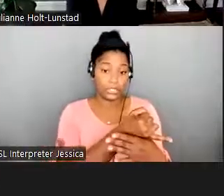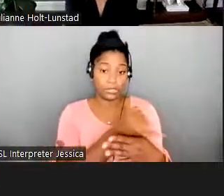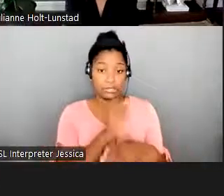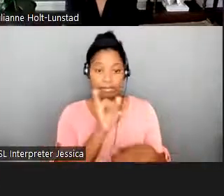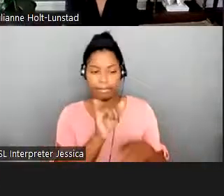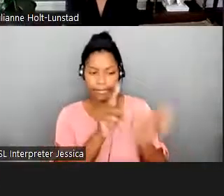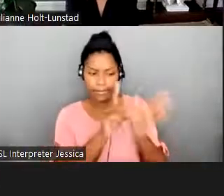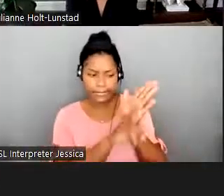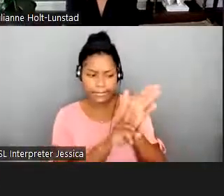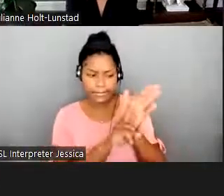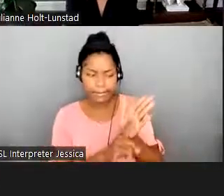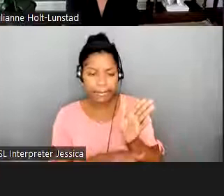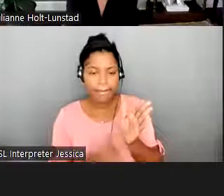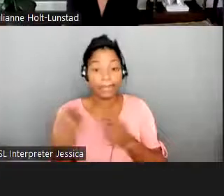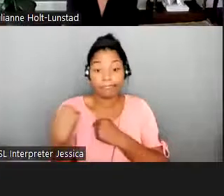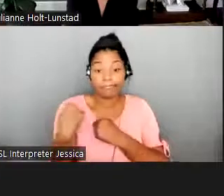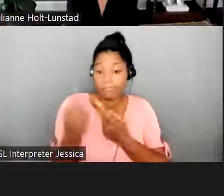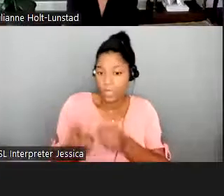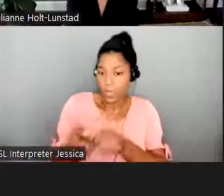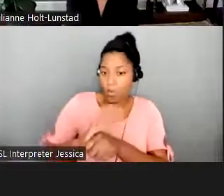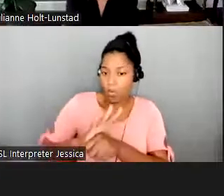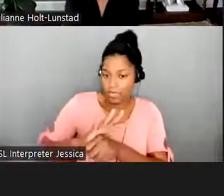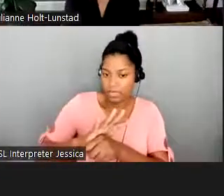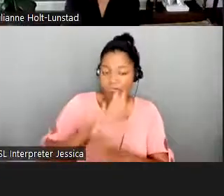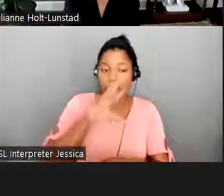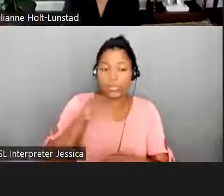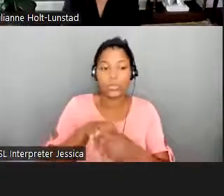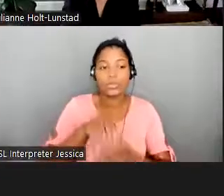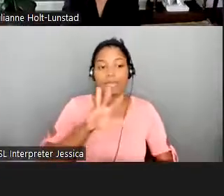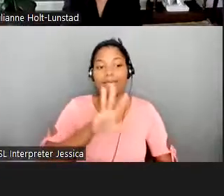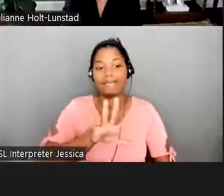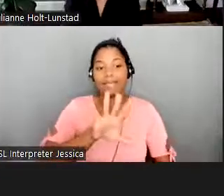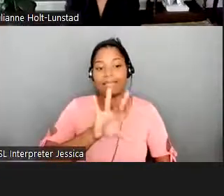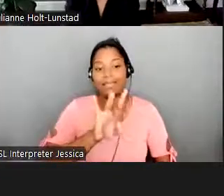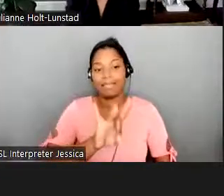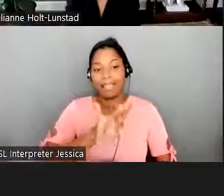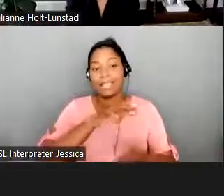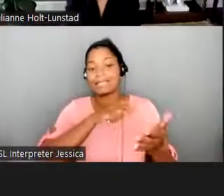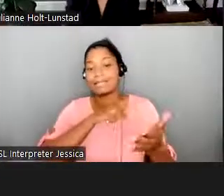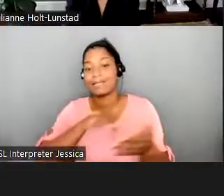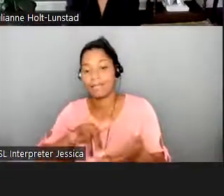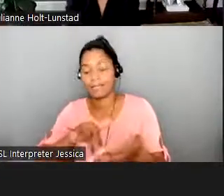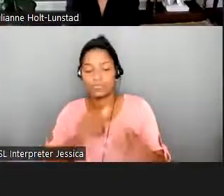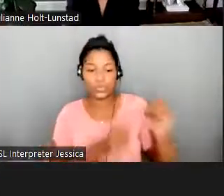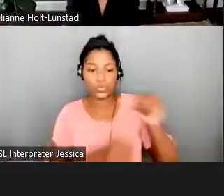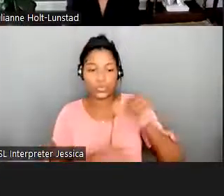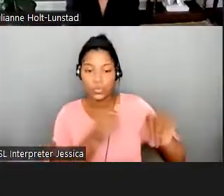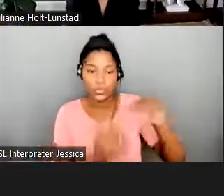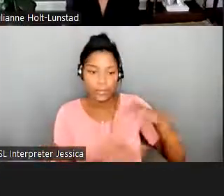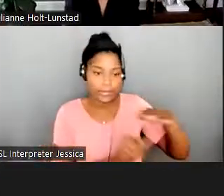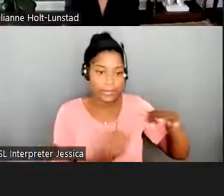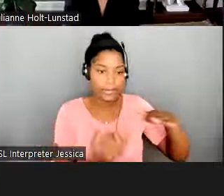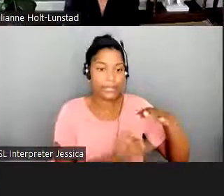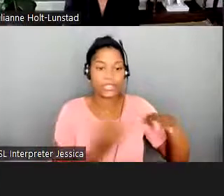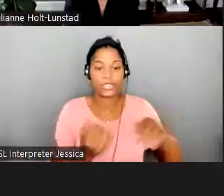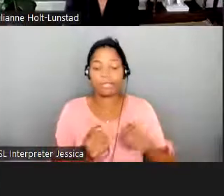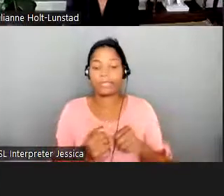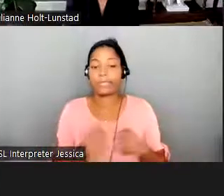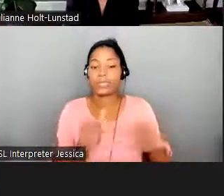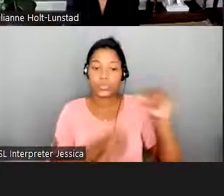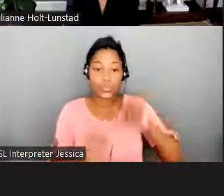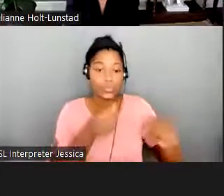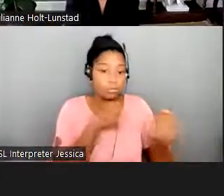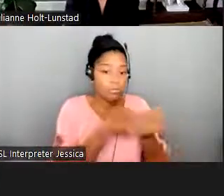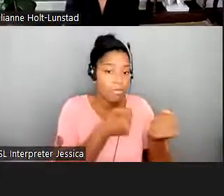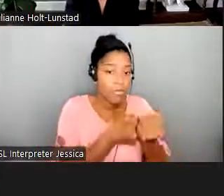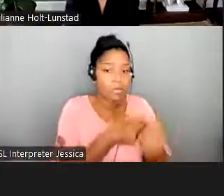use during the pandemic. And this included 58 studies of social isolation, social support, and loneliness